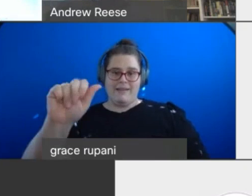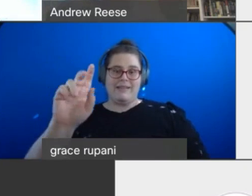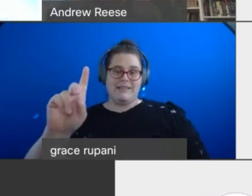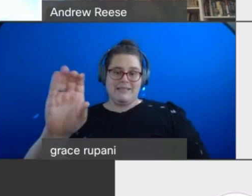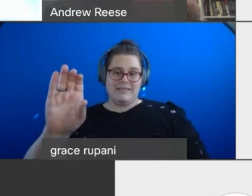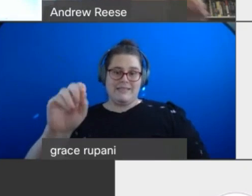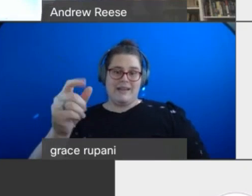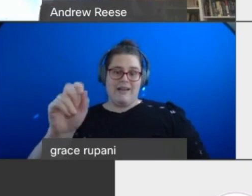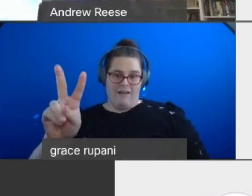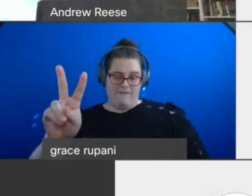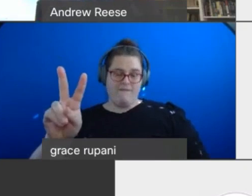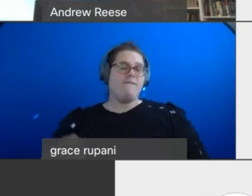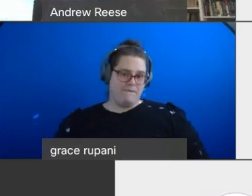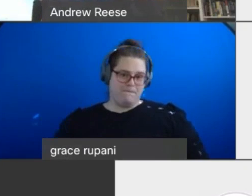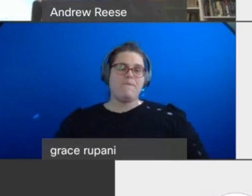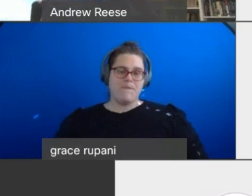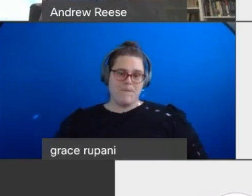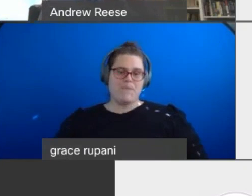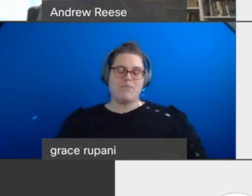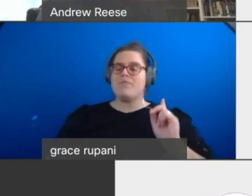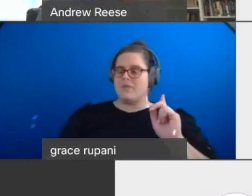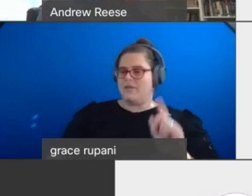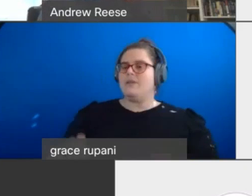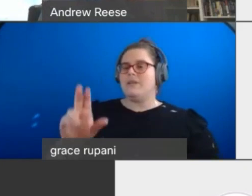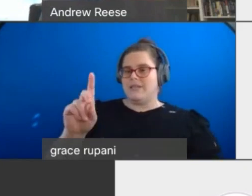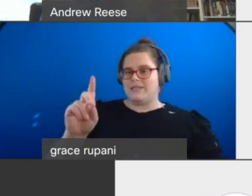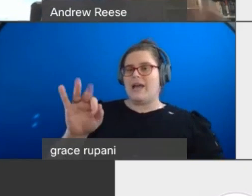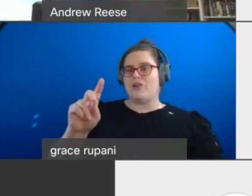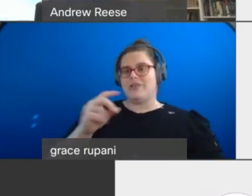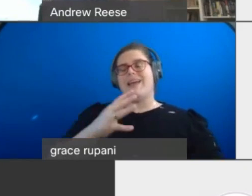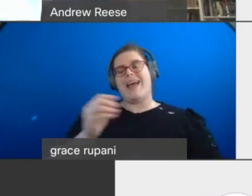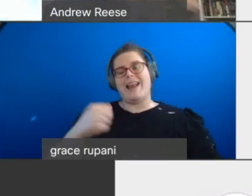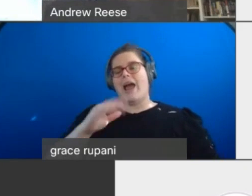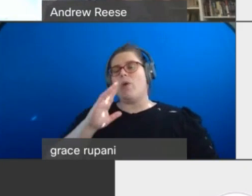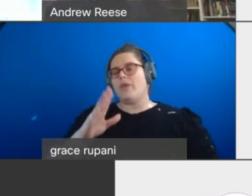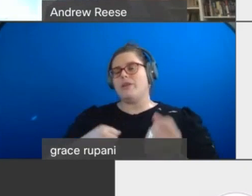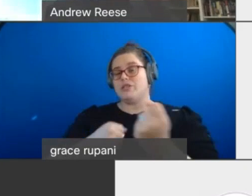And to support these questions, I'll also send something directly to DHCF.